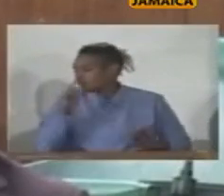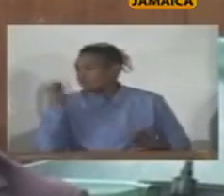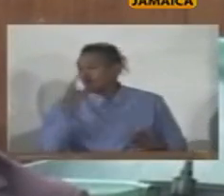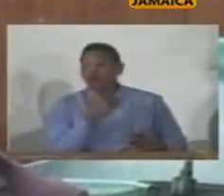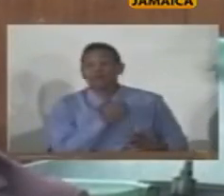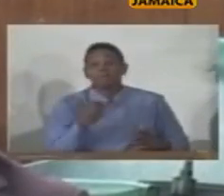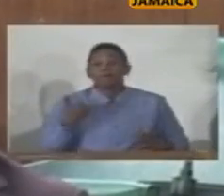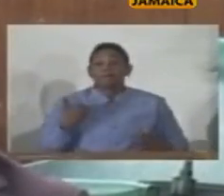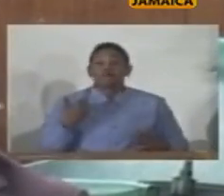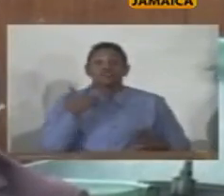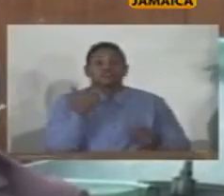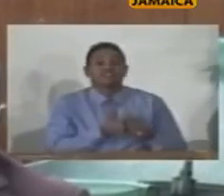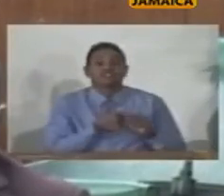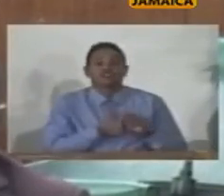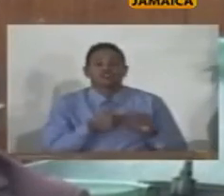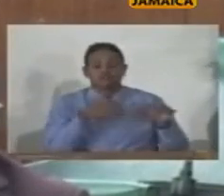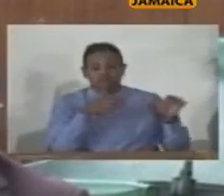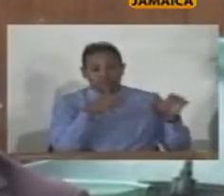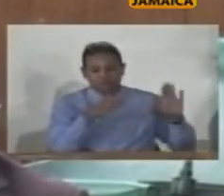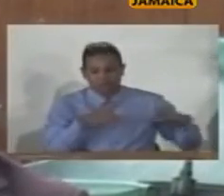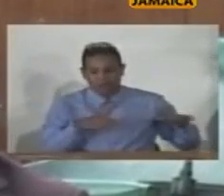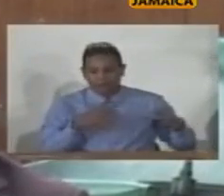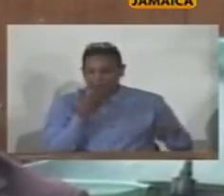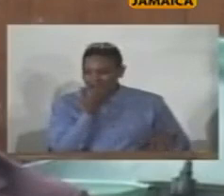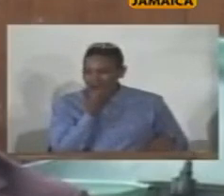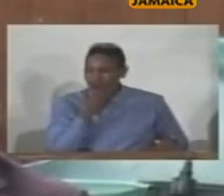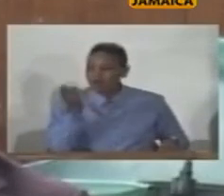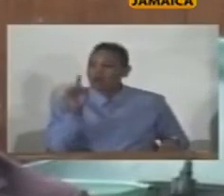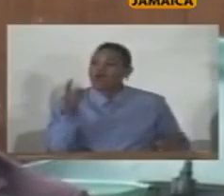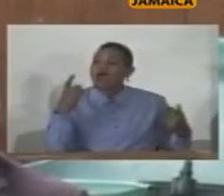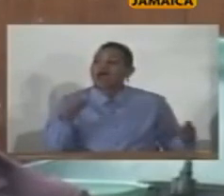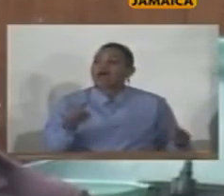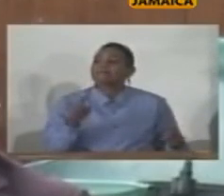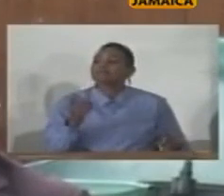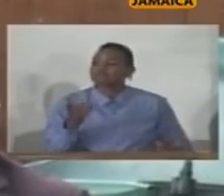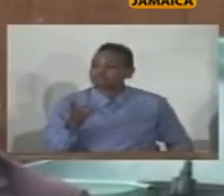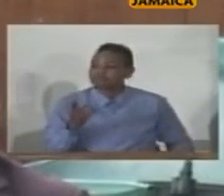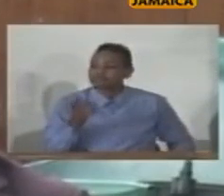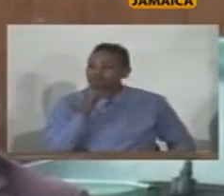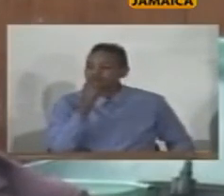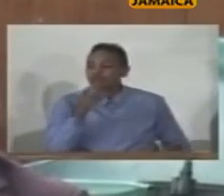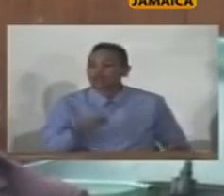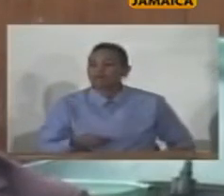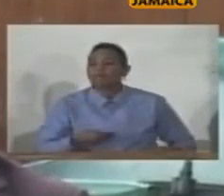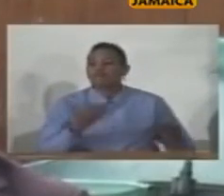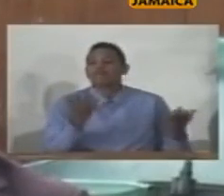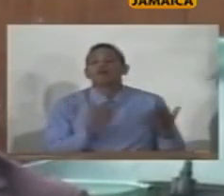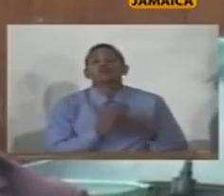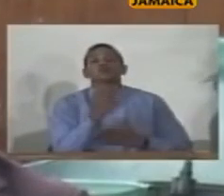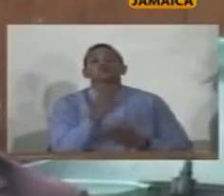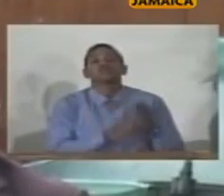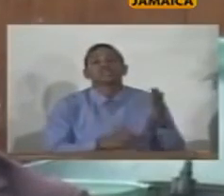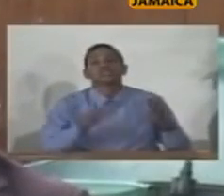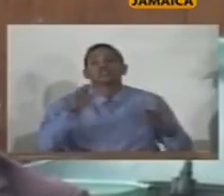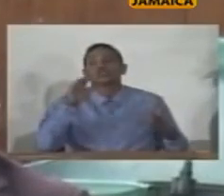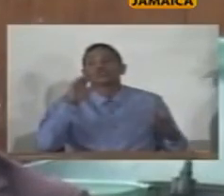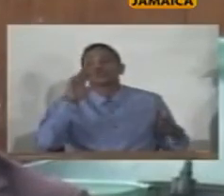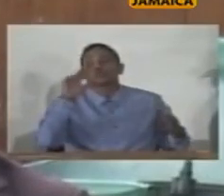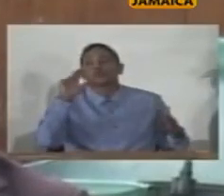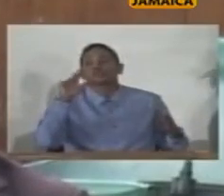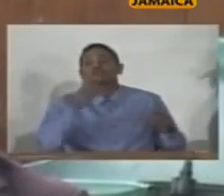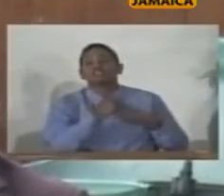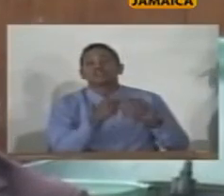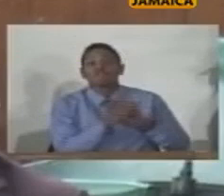of each House. And whereas it is provided by Section 23 of